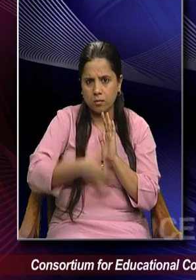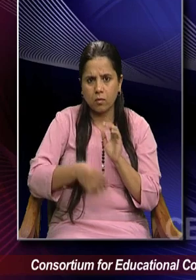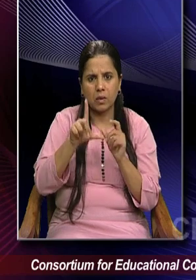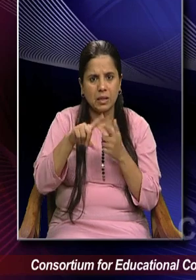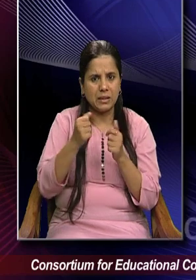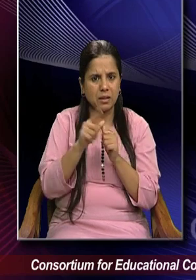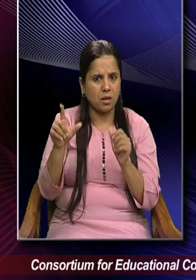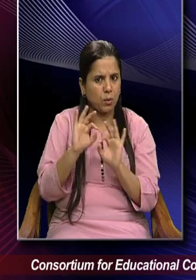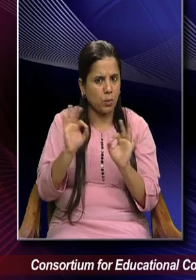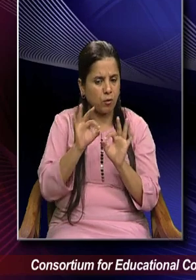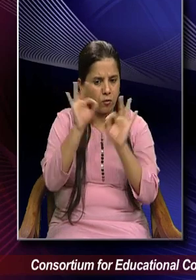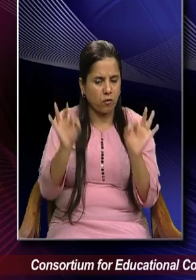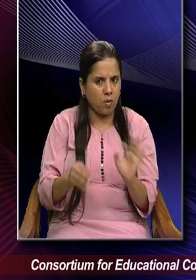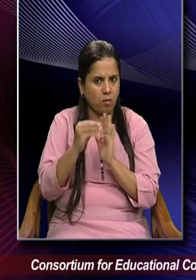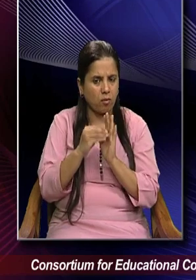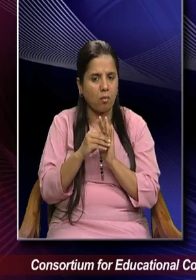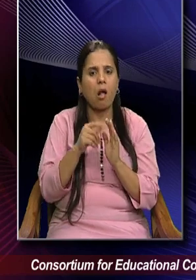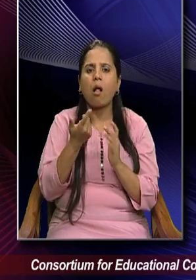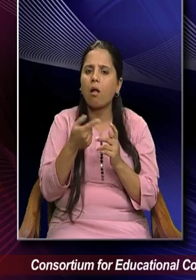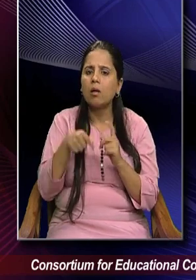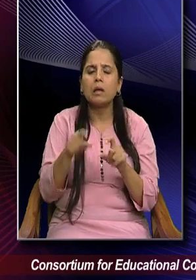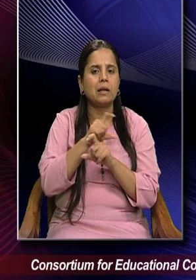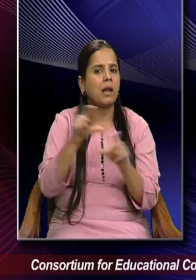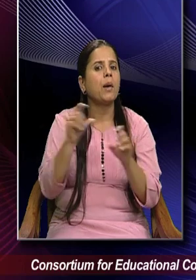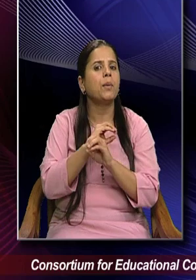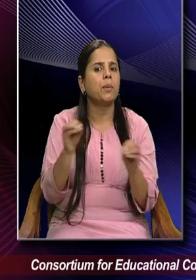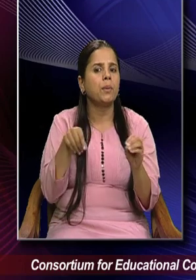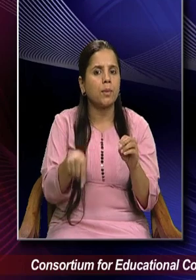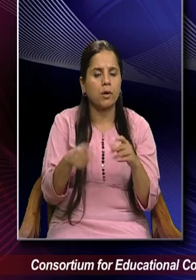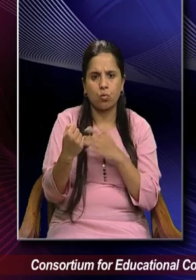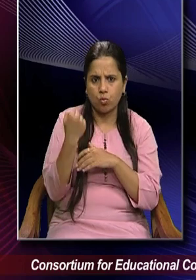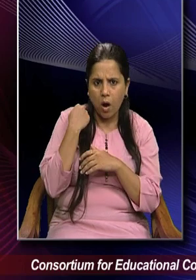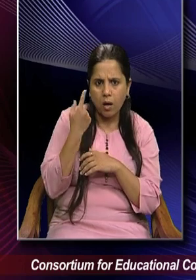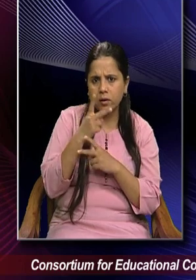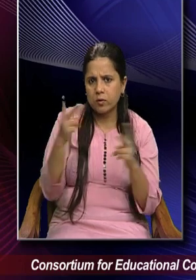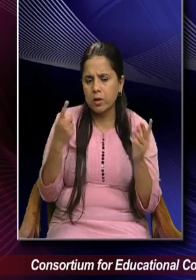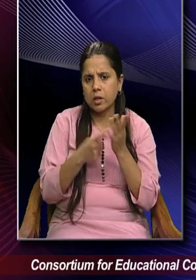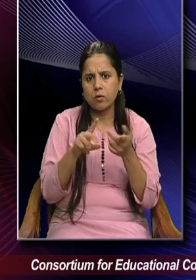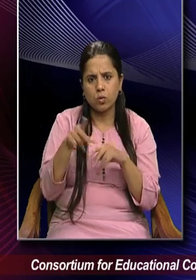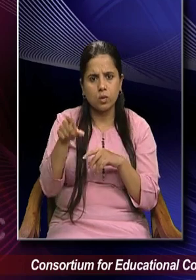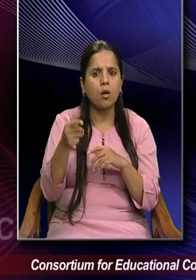framework creates an uneven landscape where the status of right of different refugee group